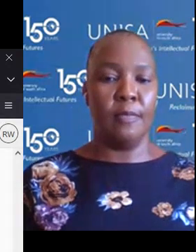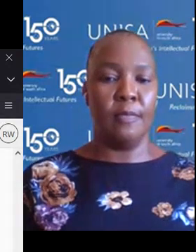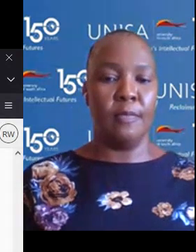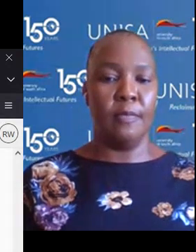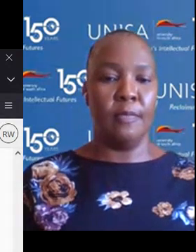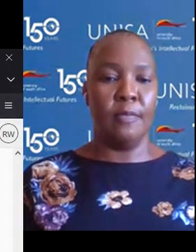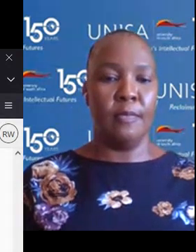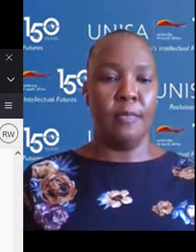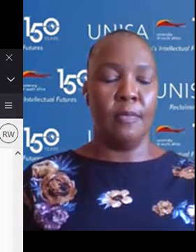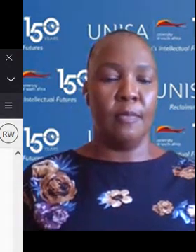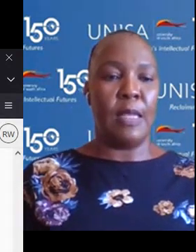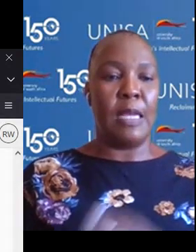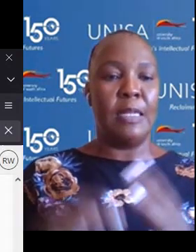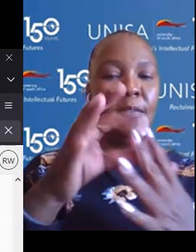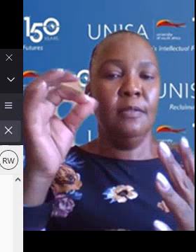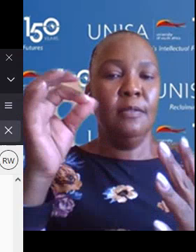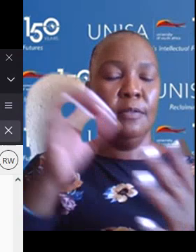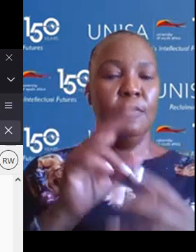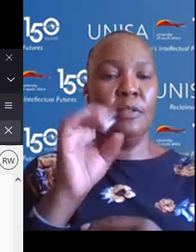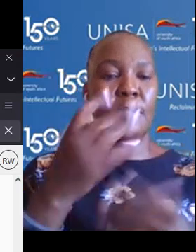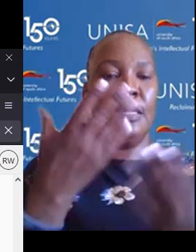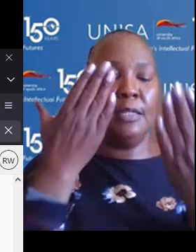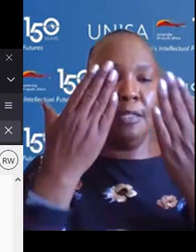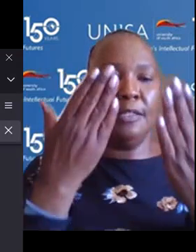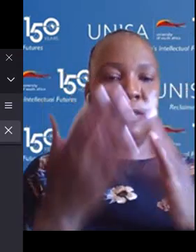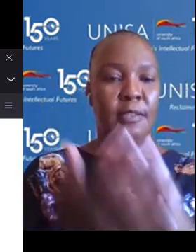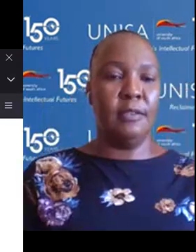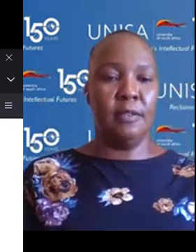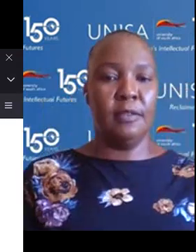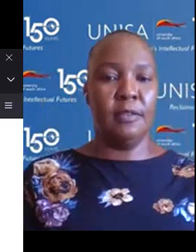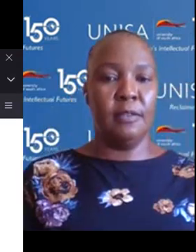So you select UNISA studies.